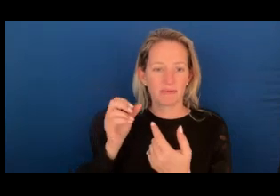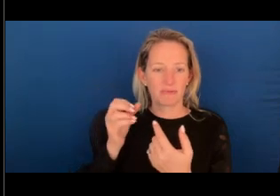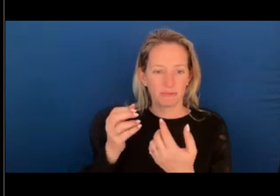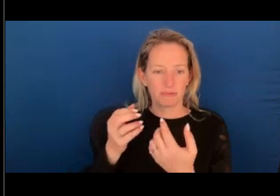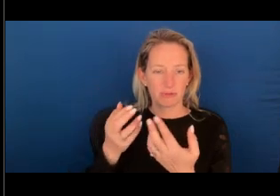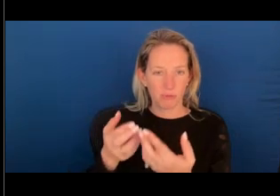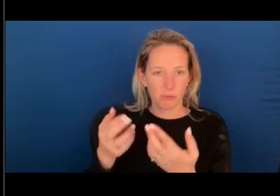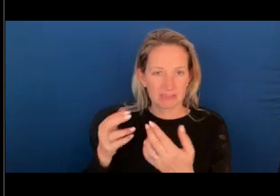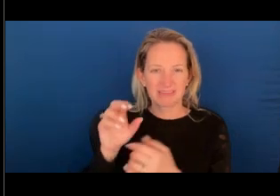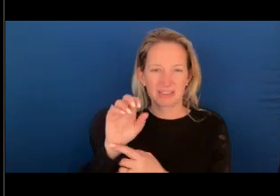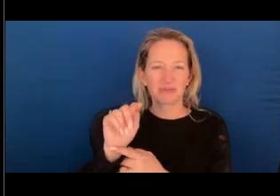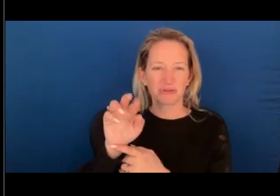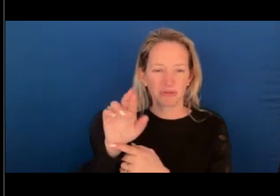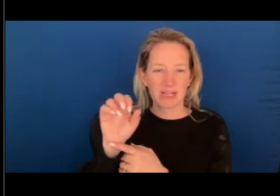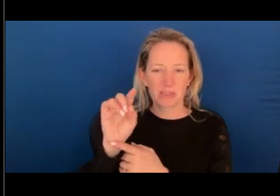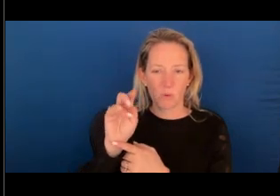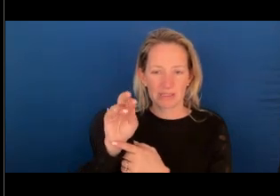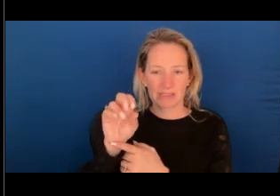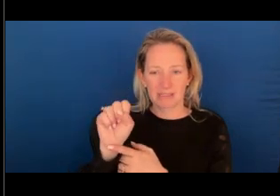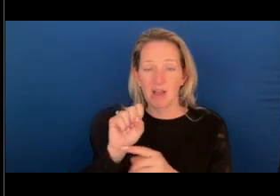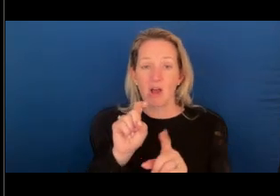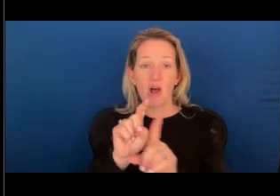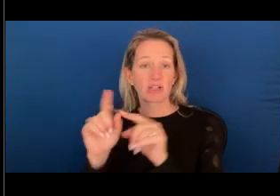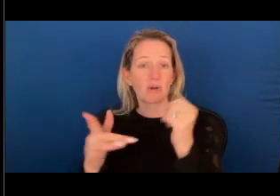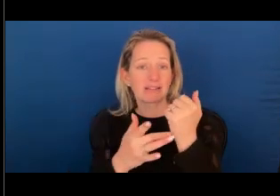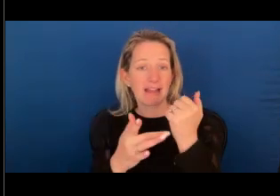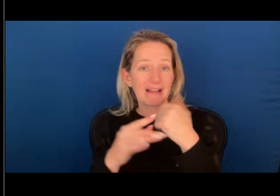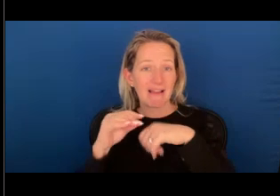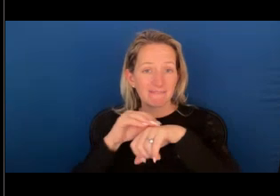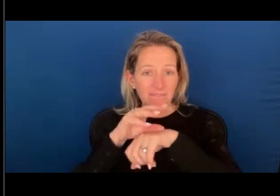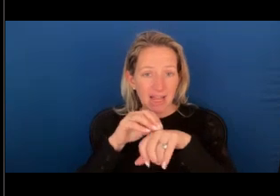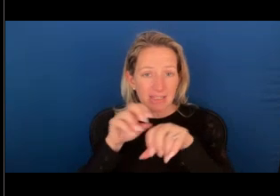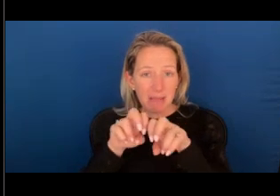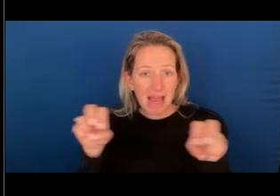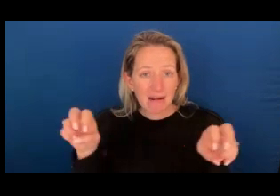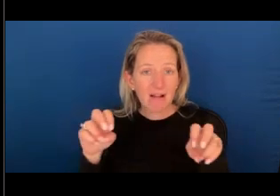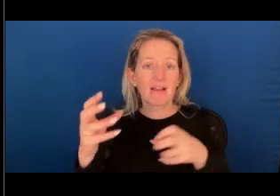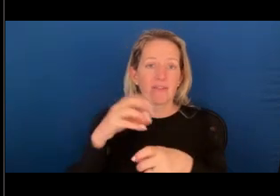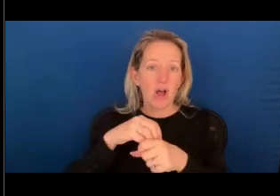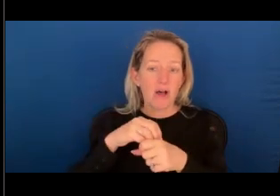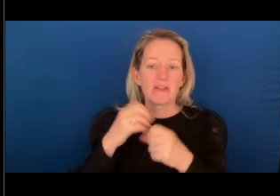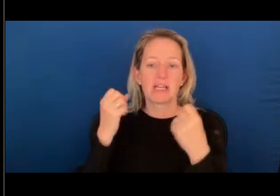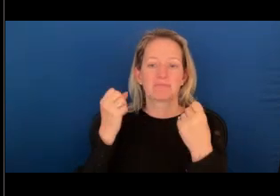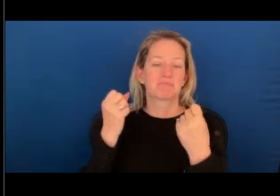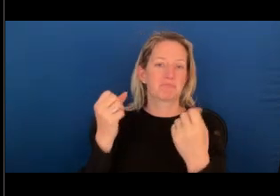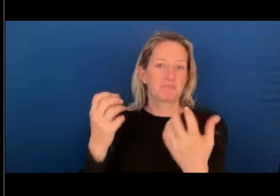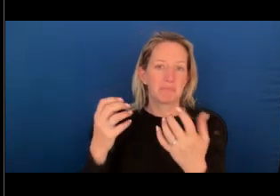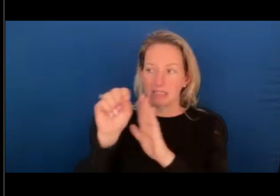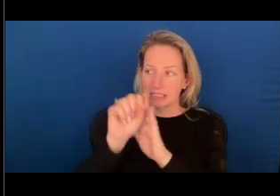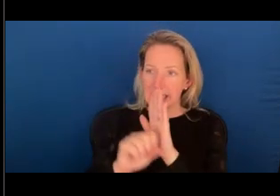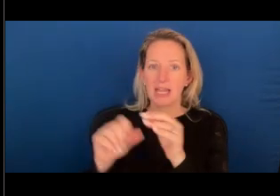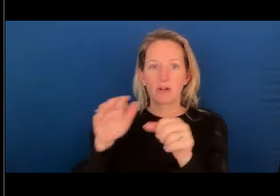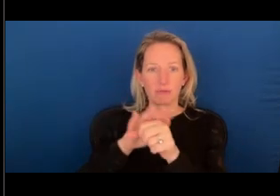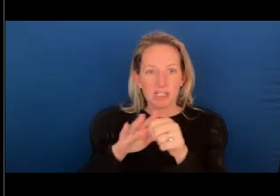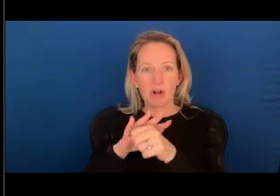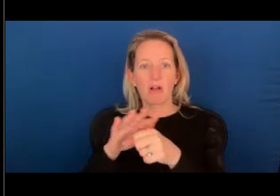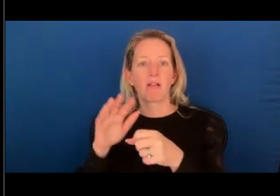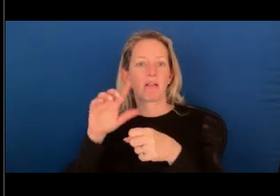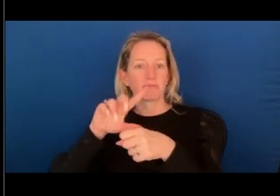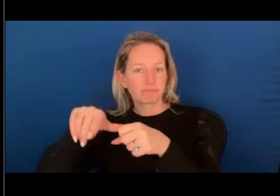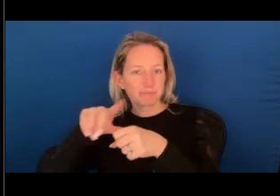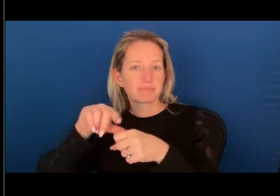extensive technical advisory panel, including multiple state, regional, and local government organizations,